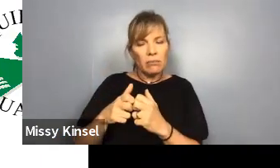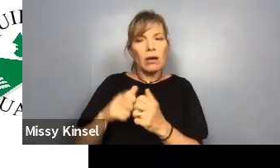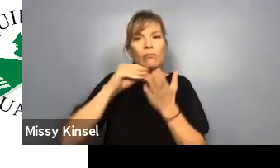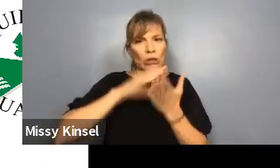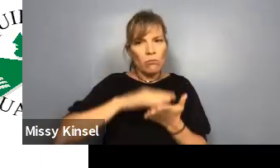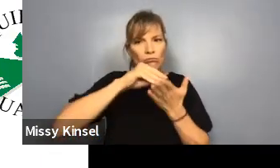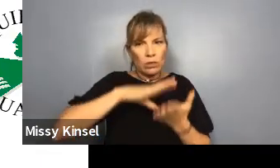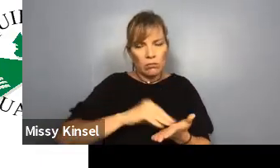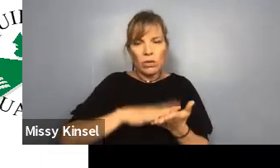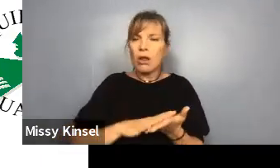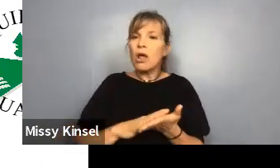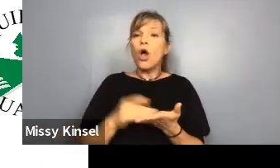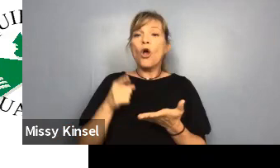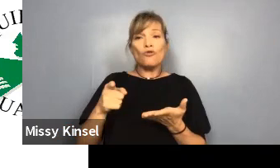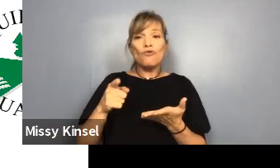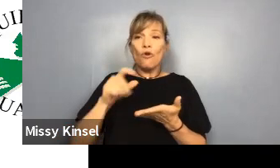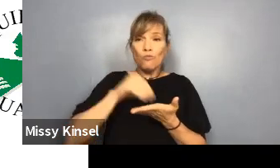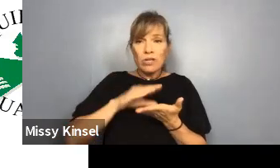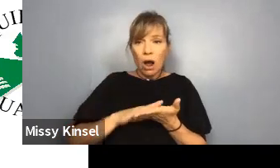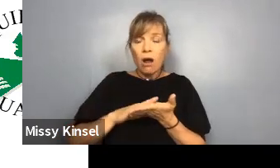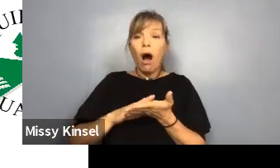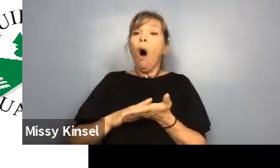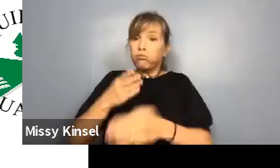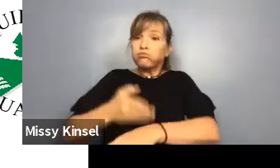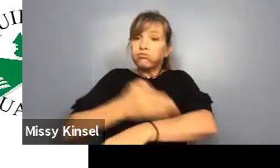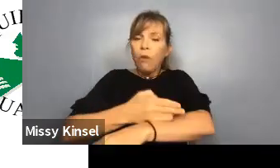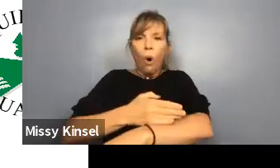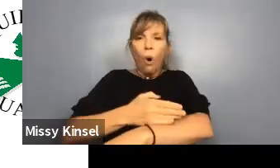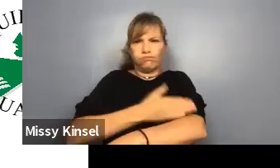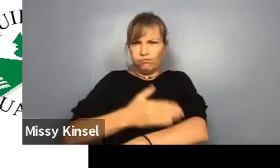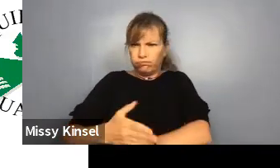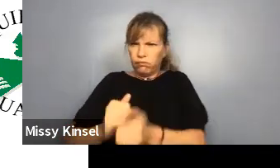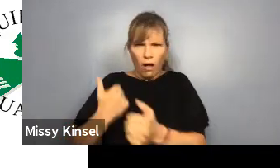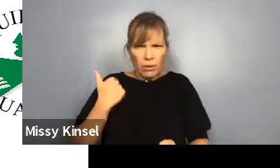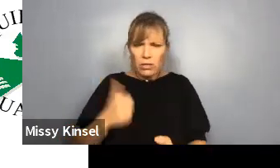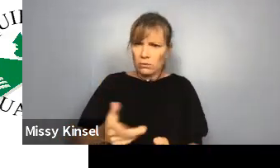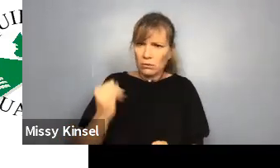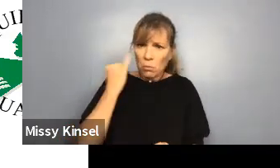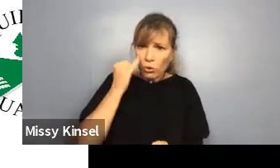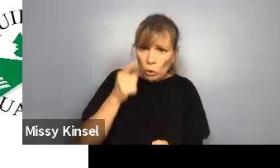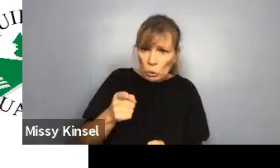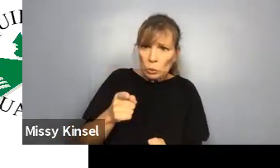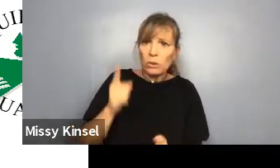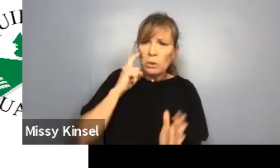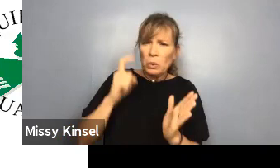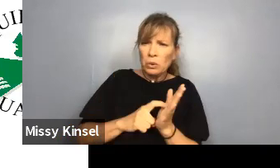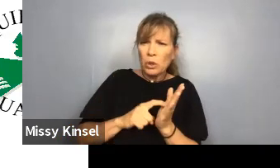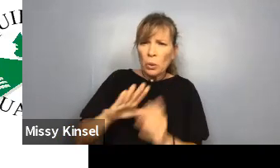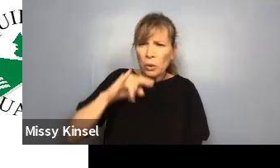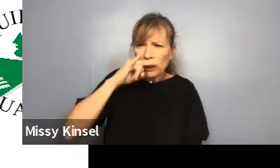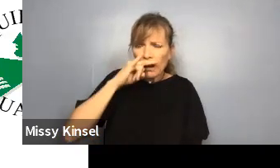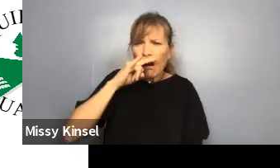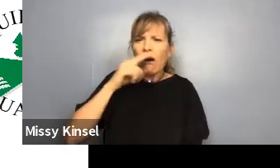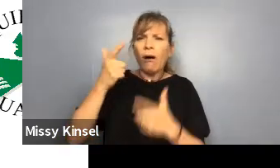Tracking progress or regression, falling behind. So if you notice your child regressing, like if